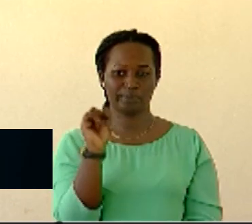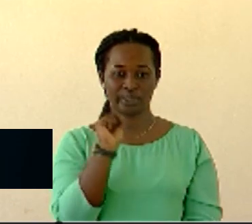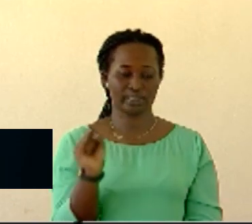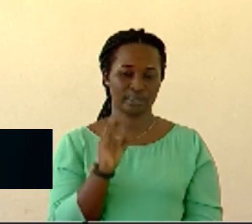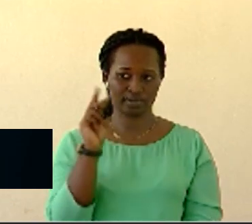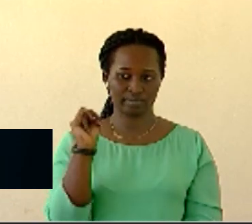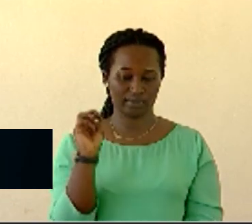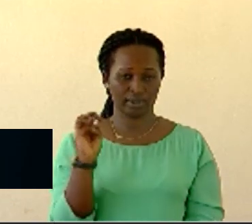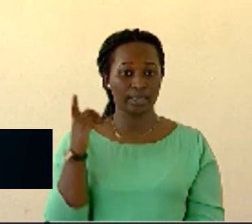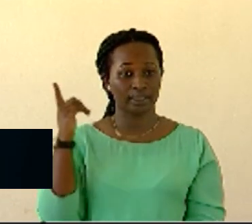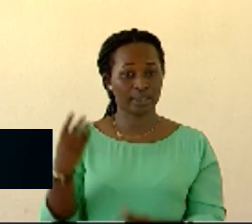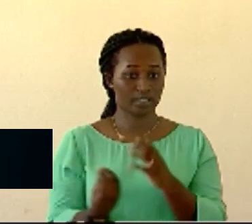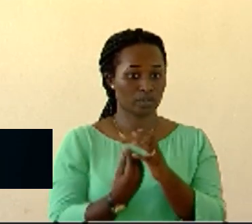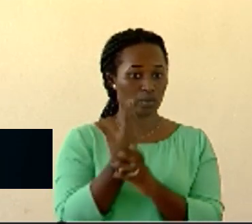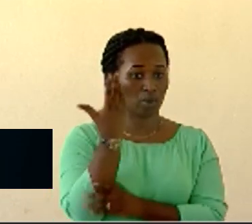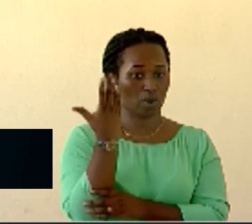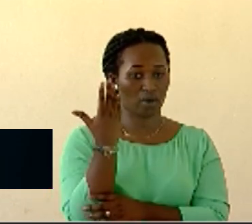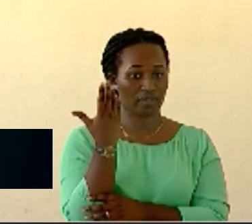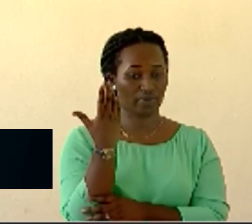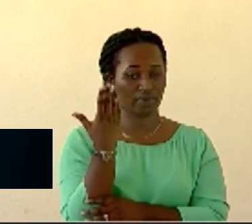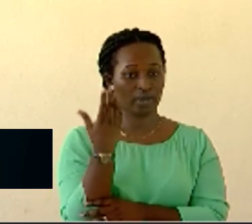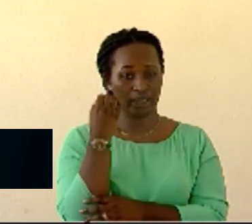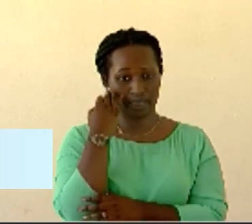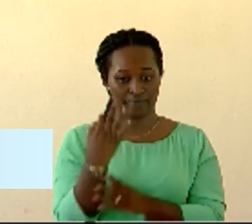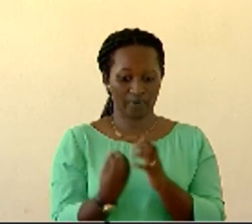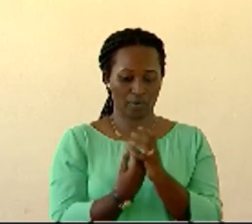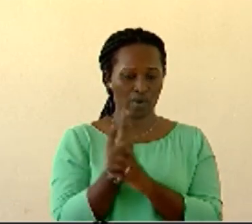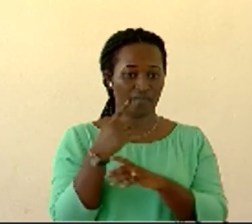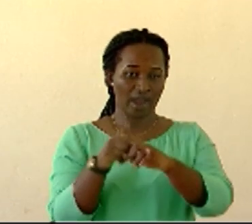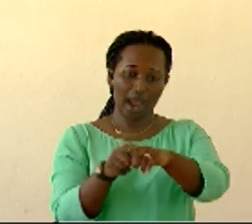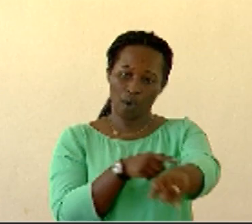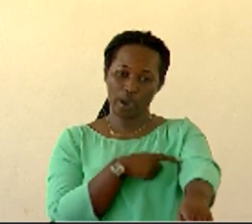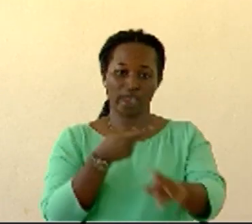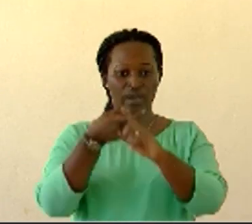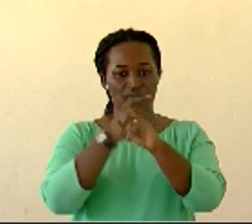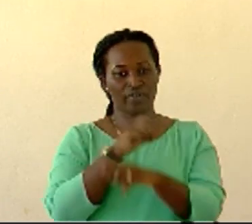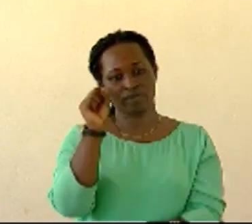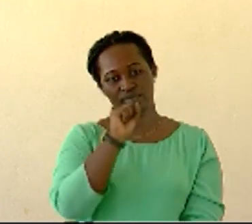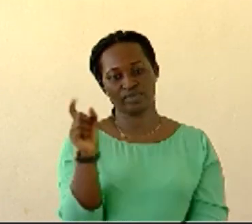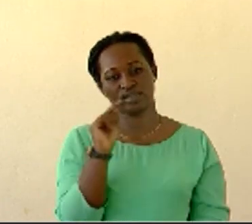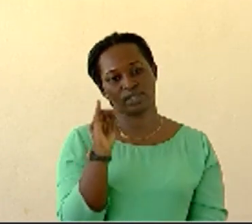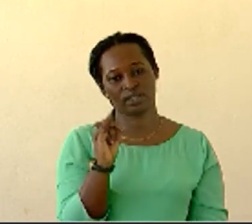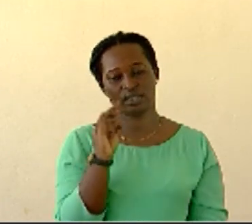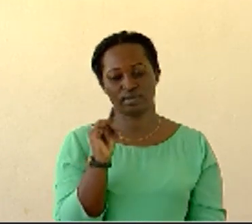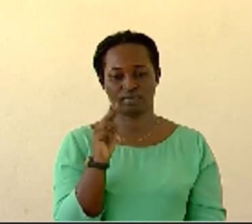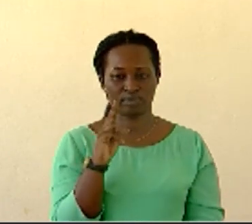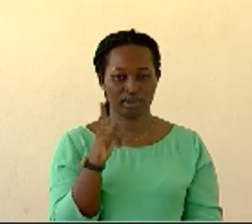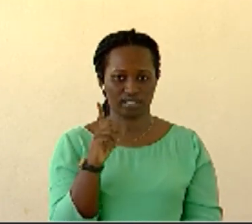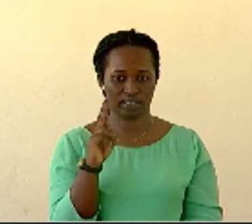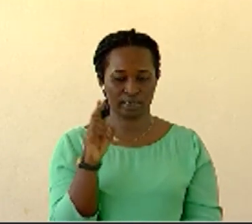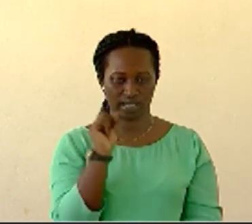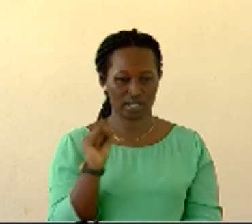is growth. That is if growth is away from the stimulus. So we can